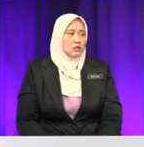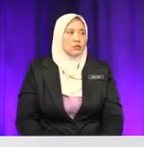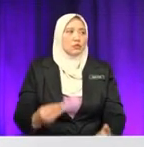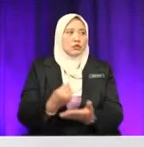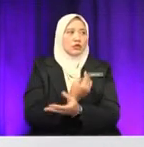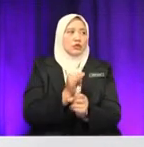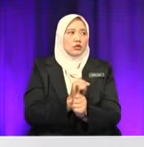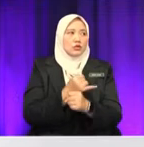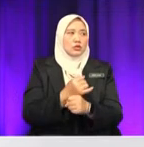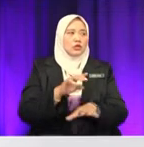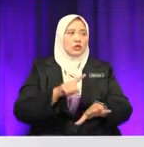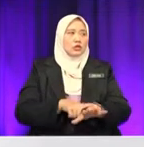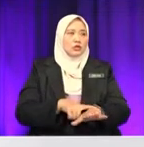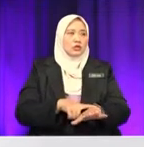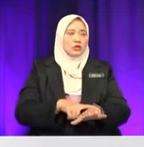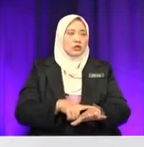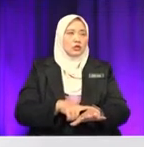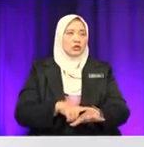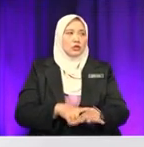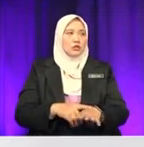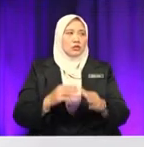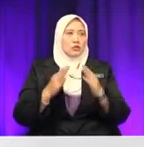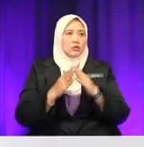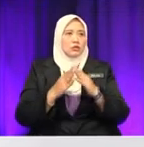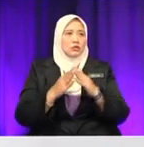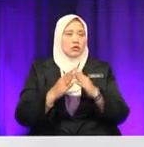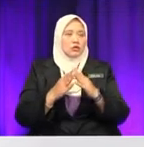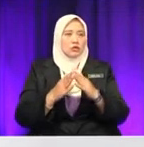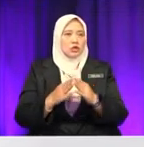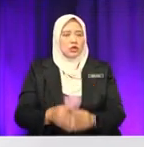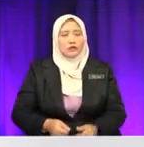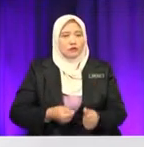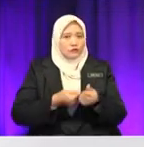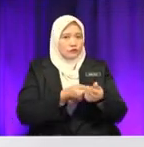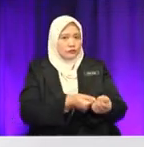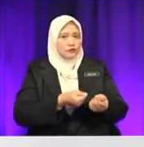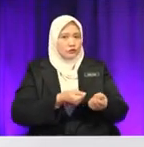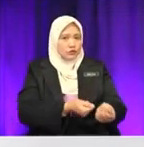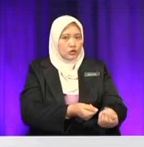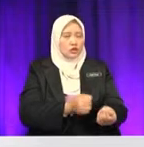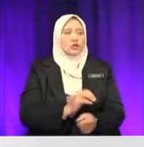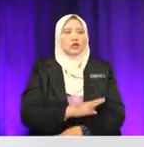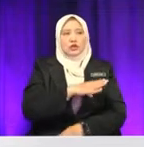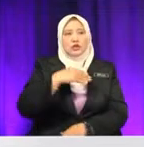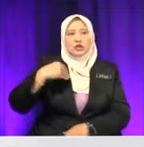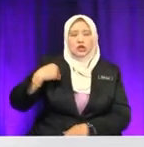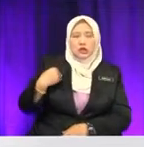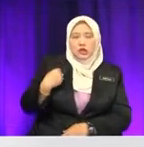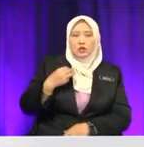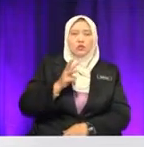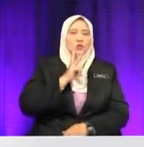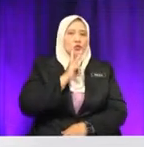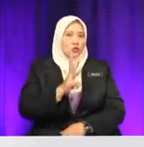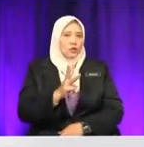at home are vacuum cleaner and water jet pump. Vacuum cleaner and water jet pump. And precisely focusing at home.